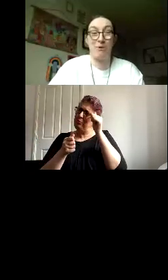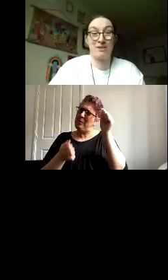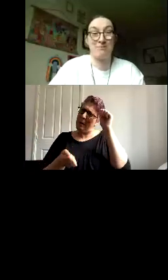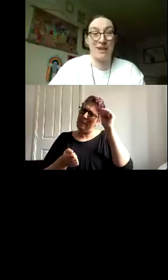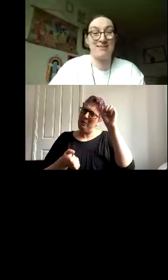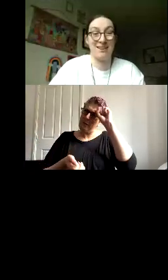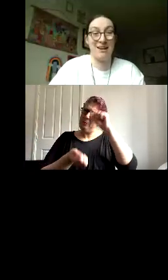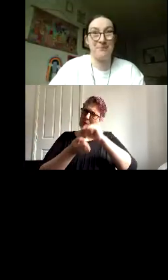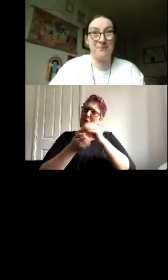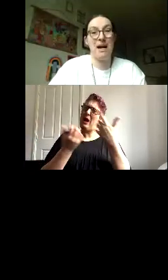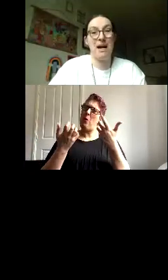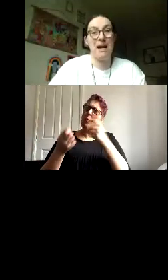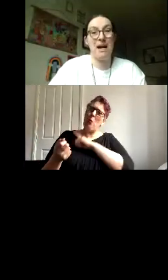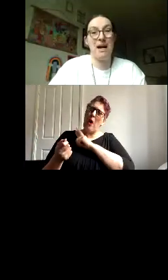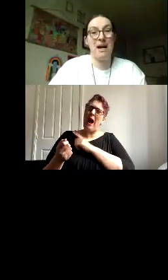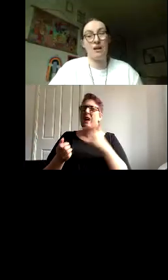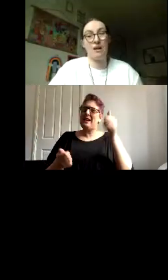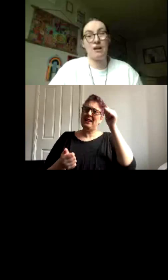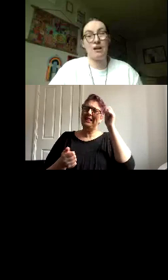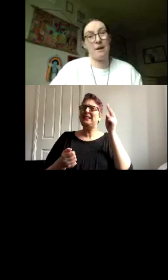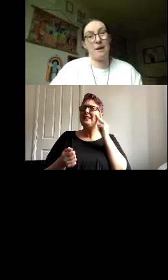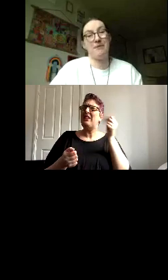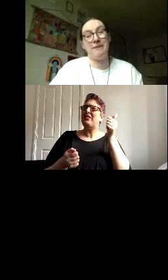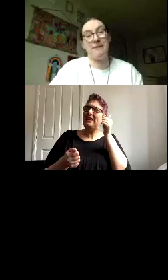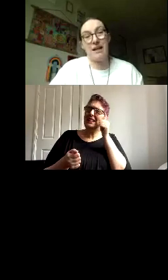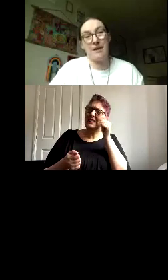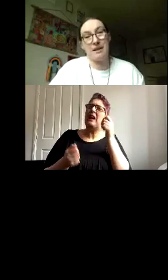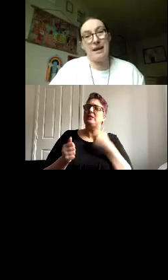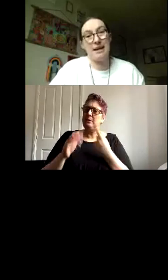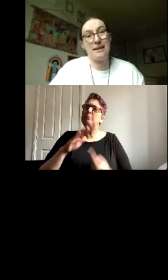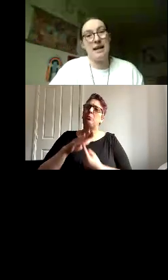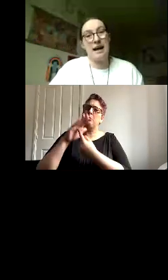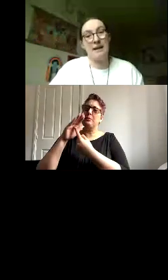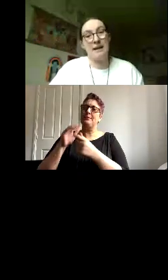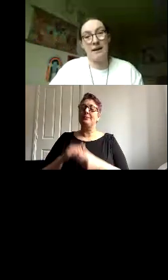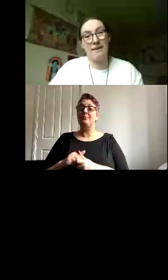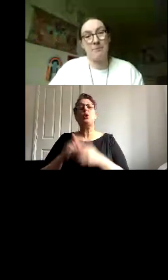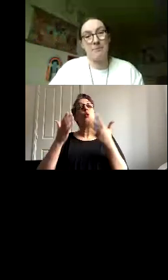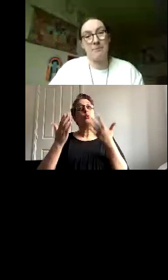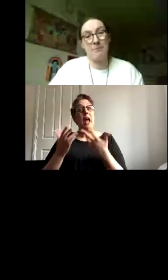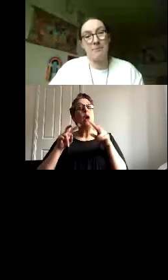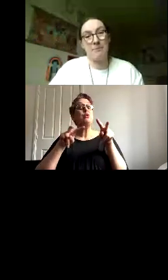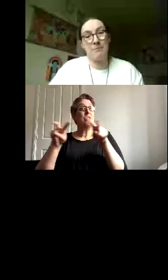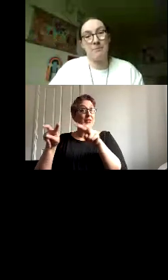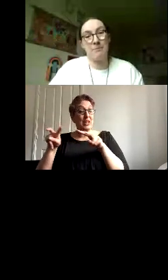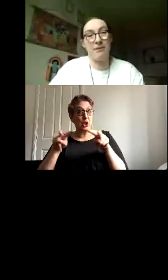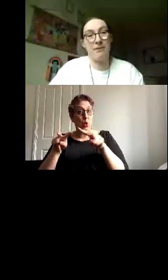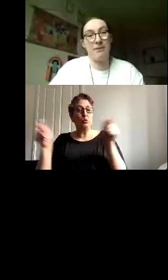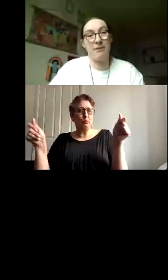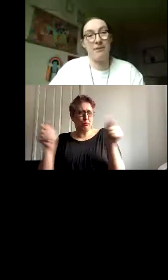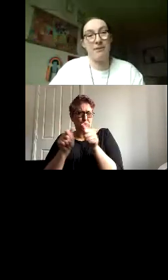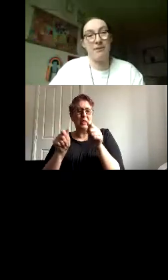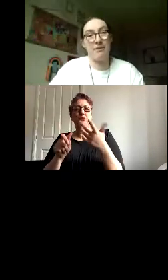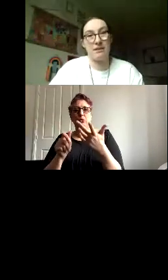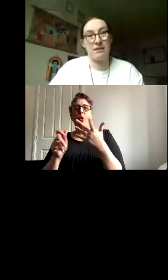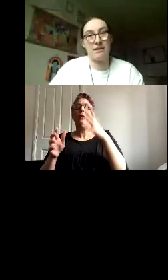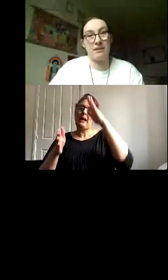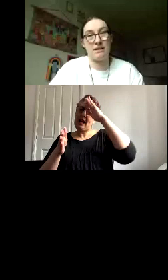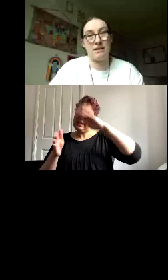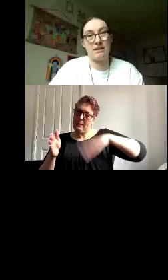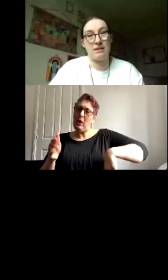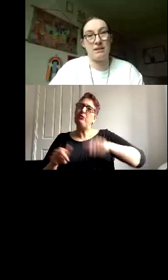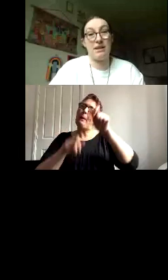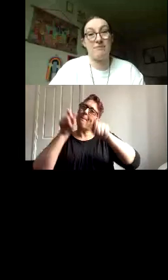about. We're just going to look at a couple of videos here, very, very brief videos about the experiences